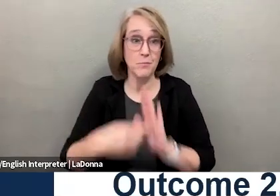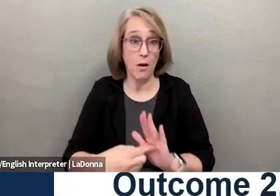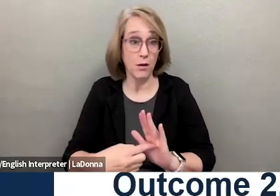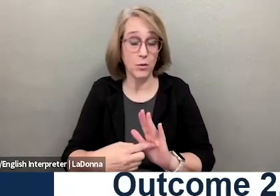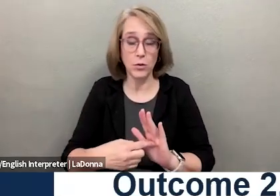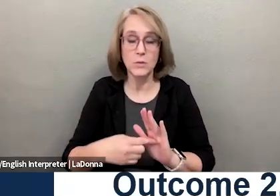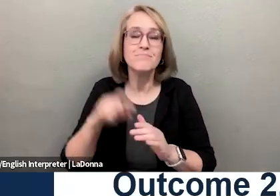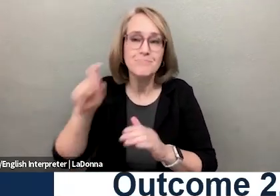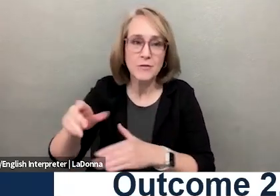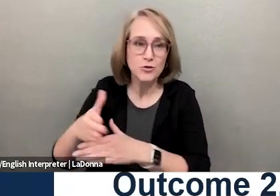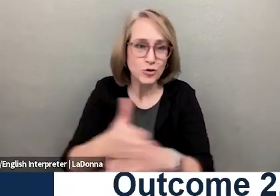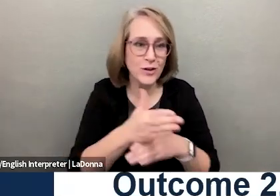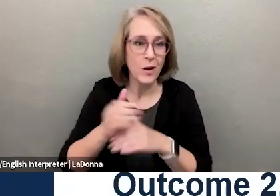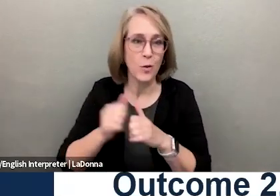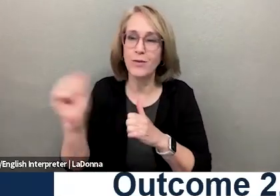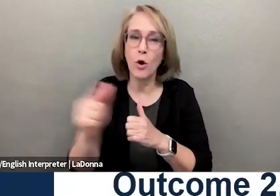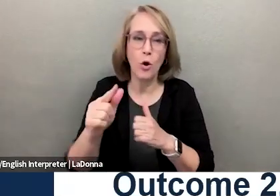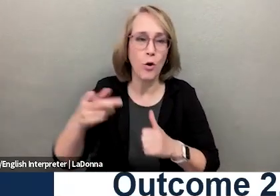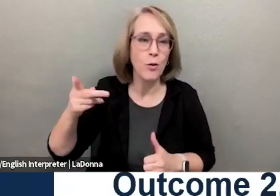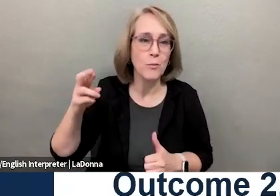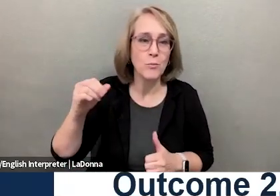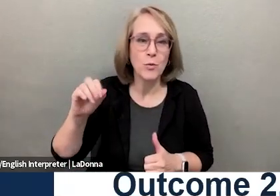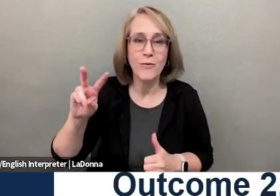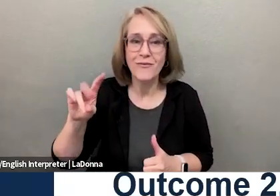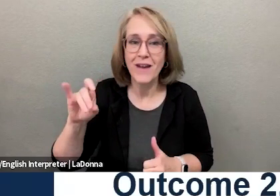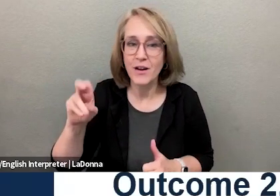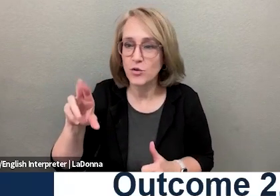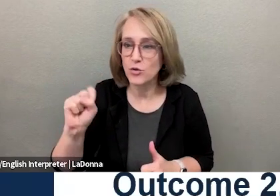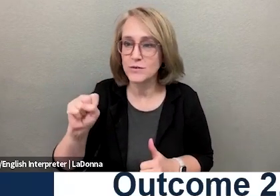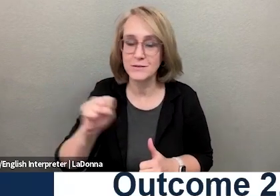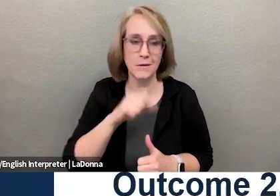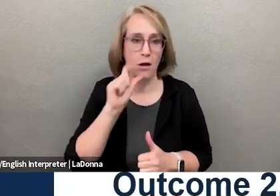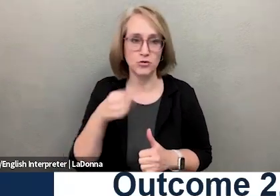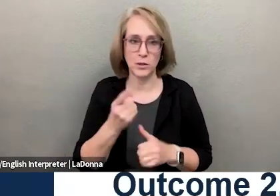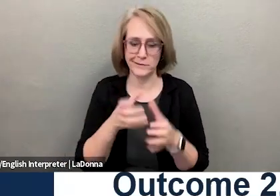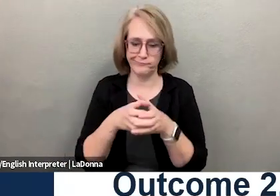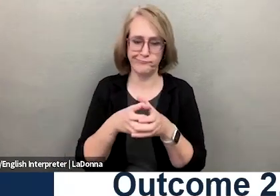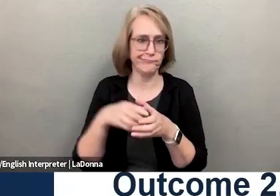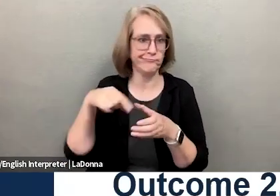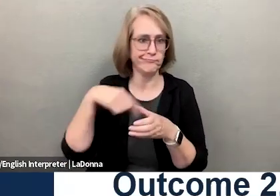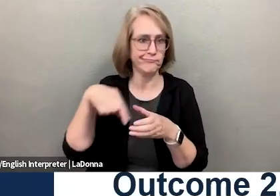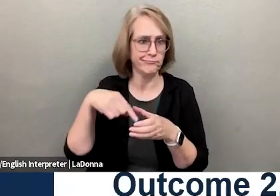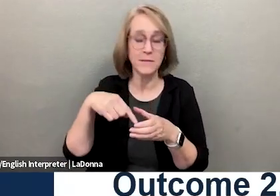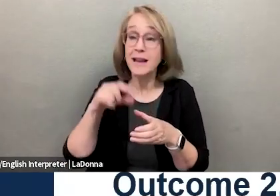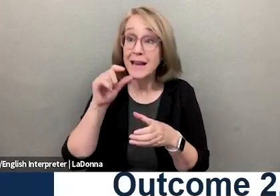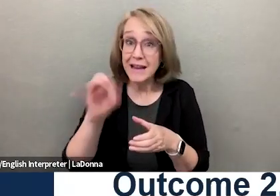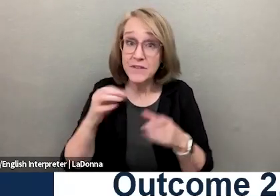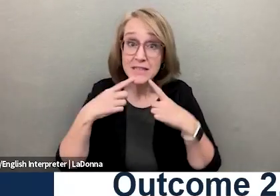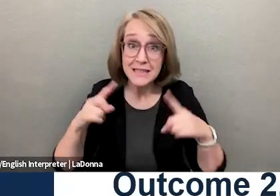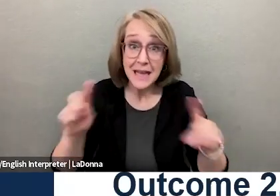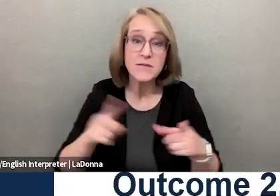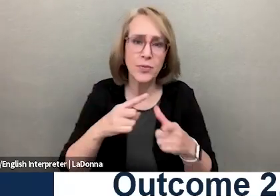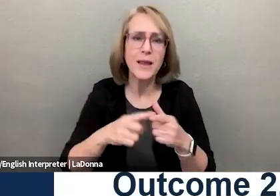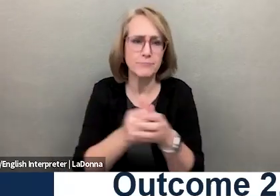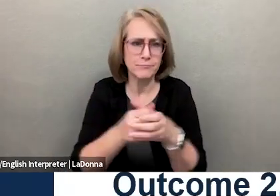the model, the providers that are participating, but also beyond. And if it's successful, expand that model in Medicare. And